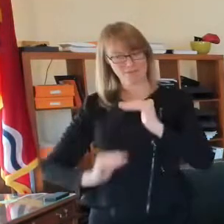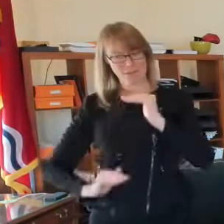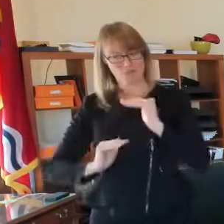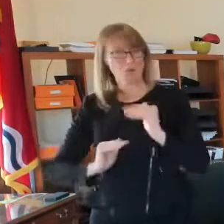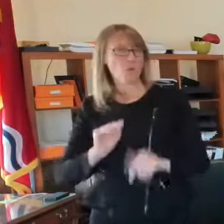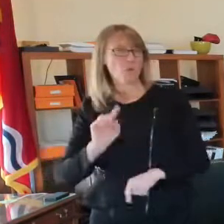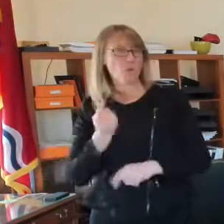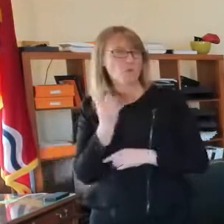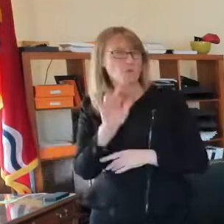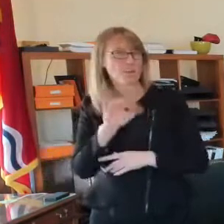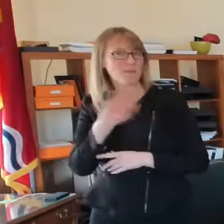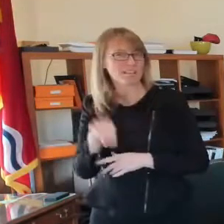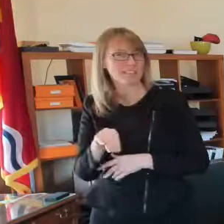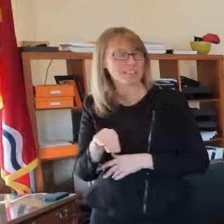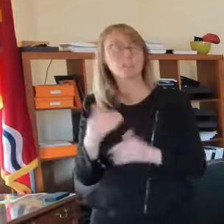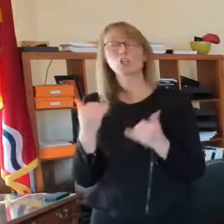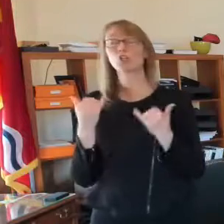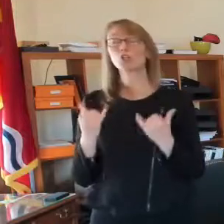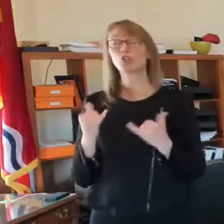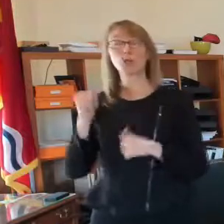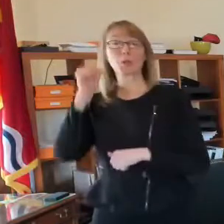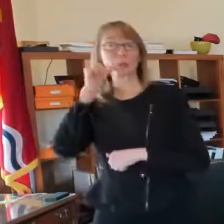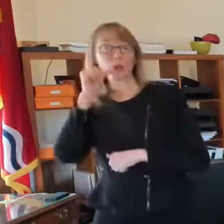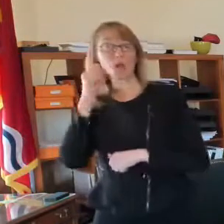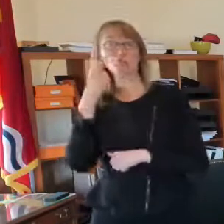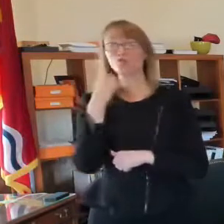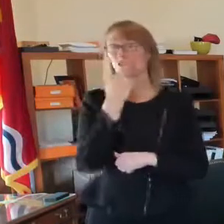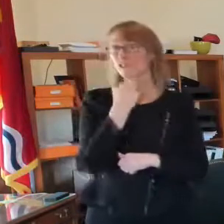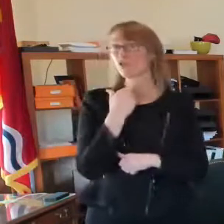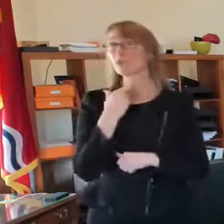We're currently at 50% for bars and restaurants and large